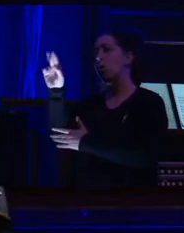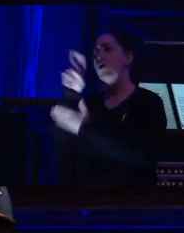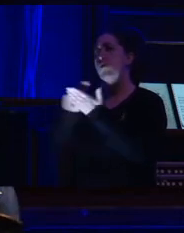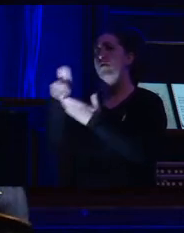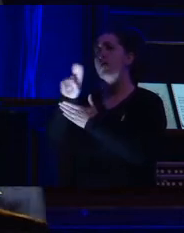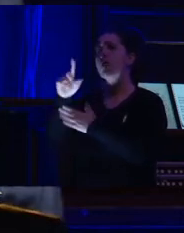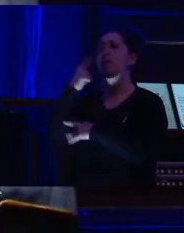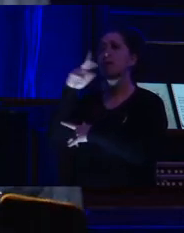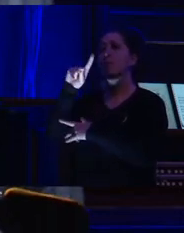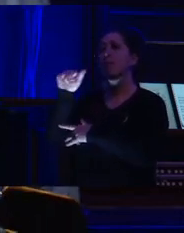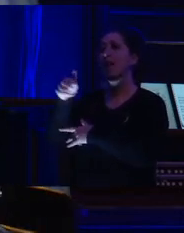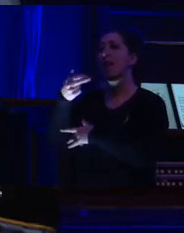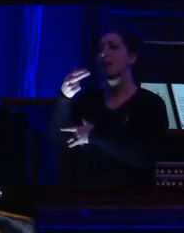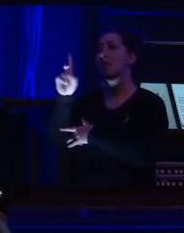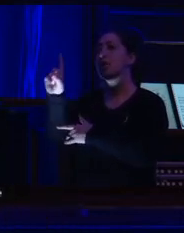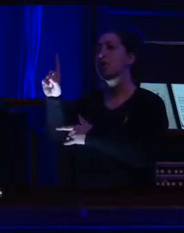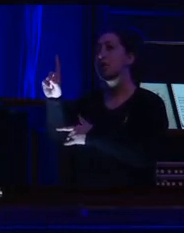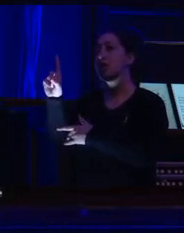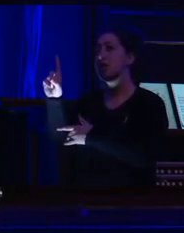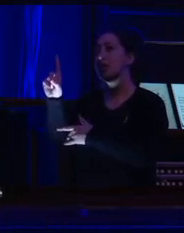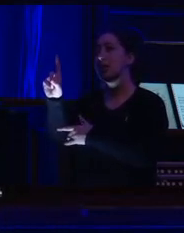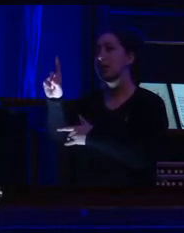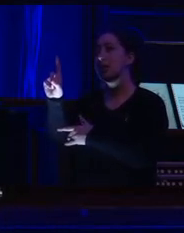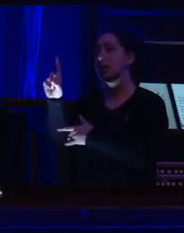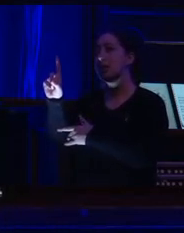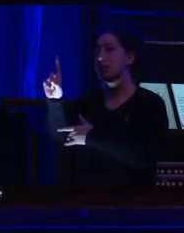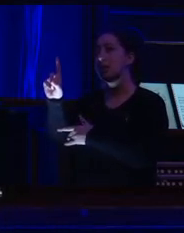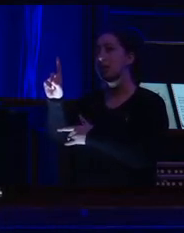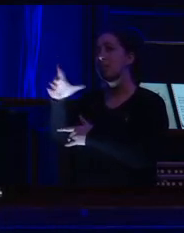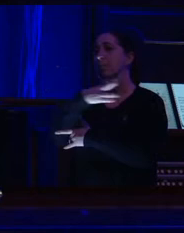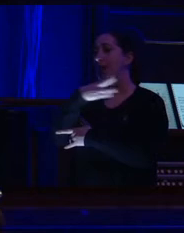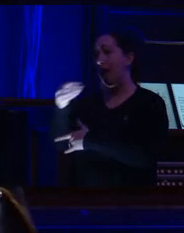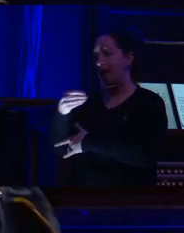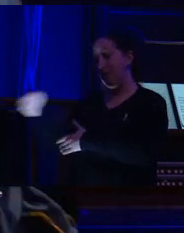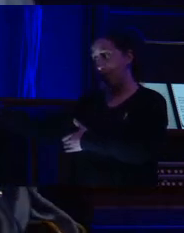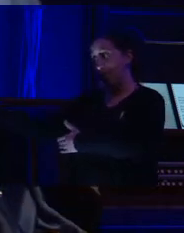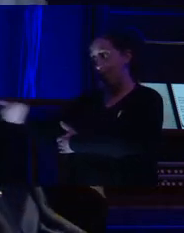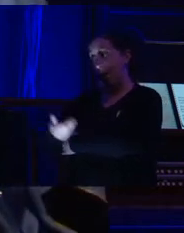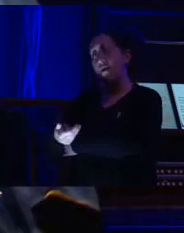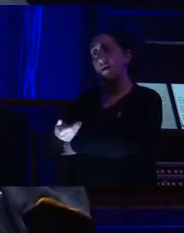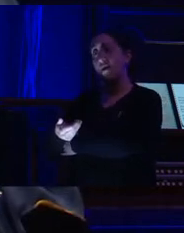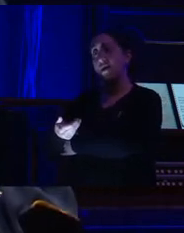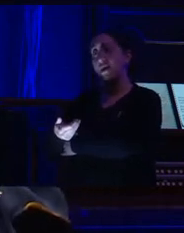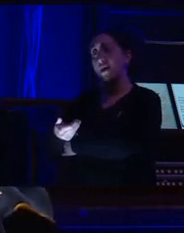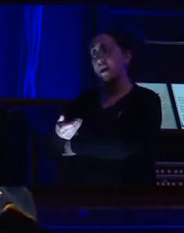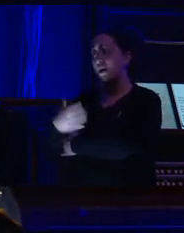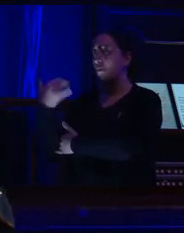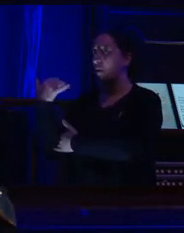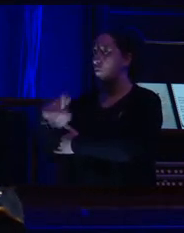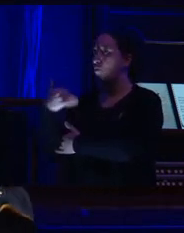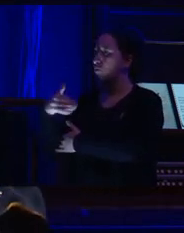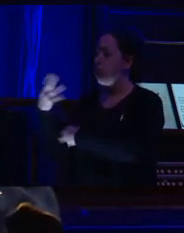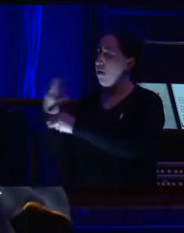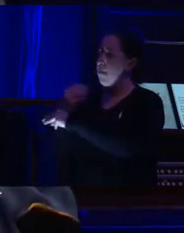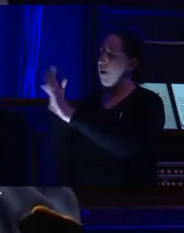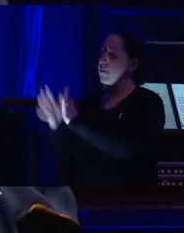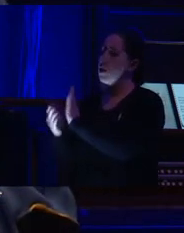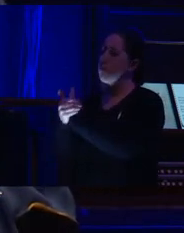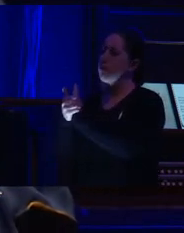his PhD from Nagoya University. And he had been invited by a renowned mathematician, Andre